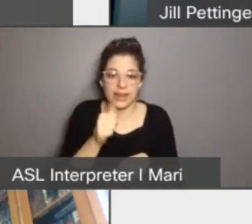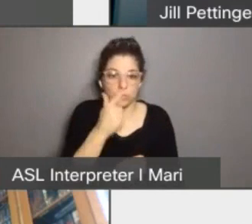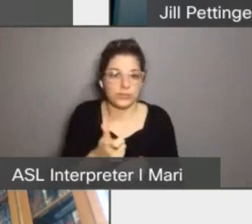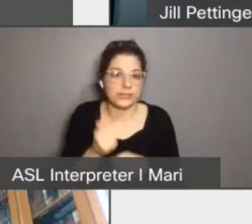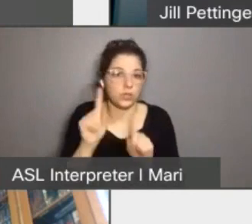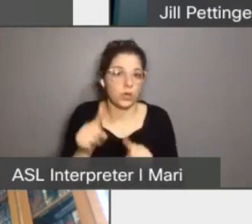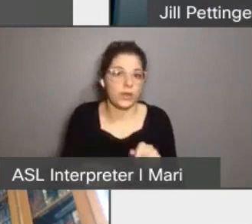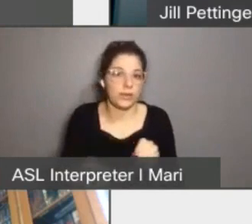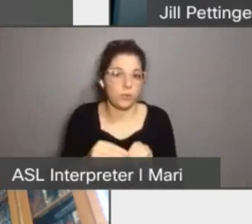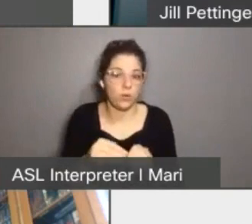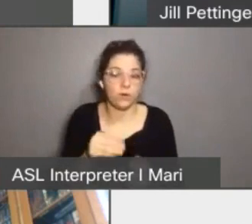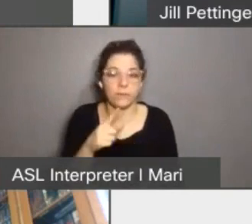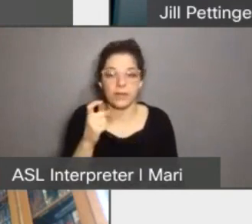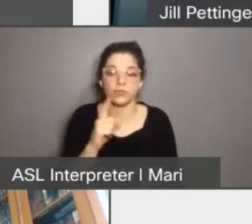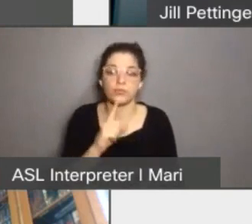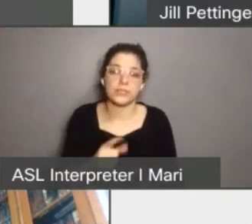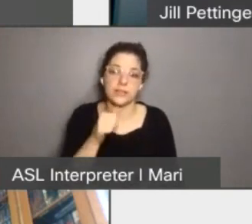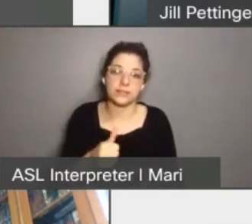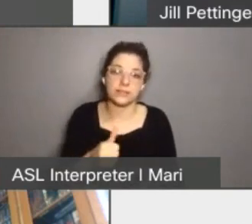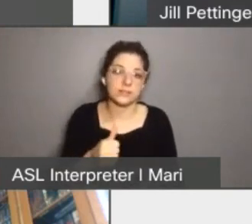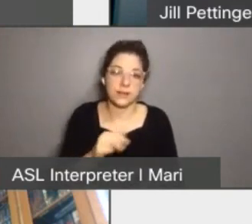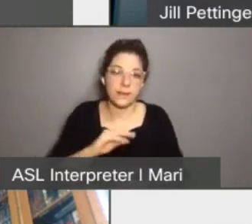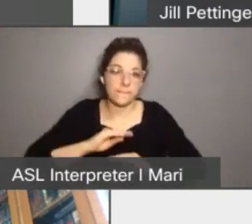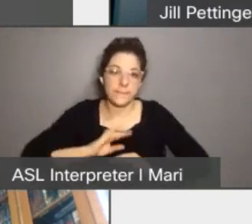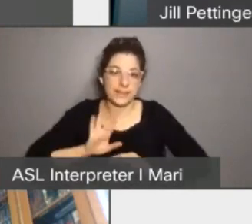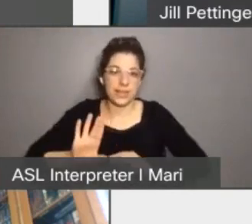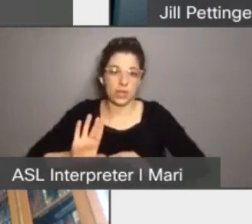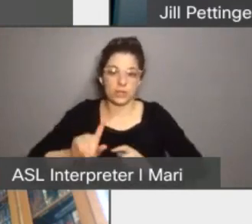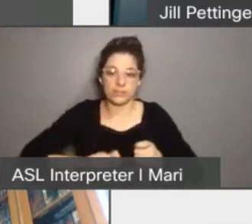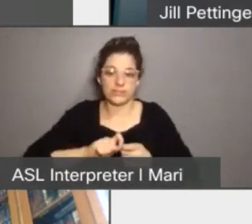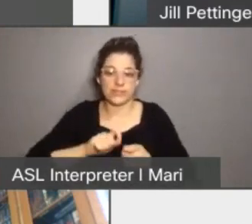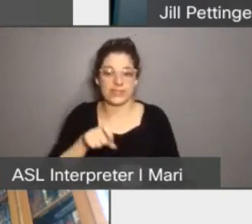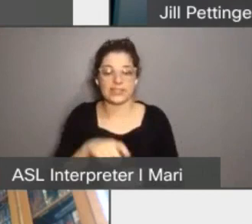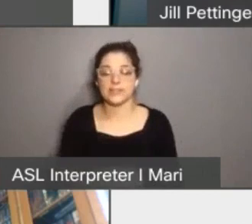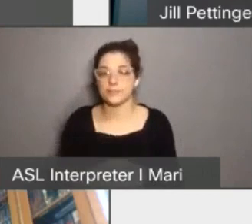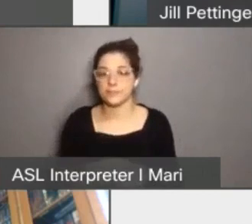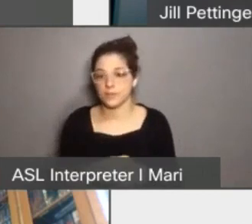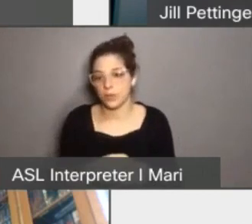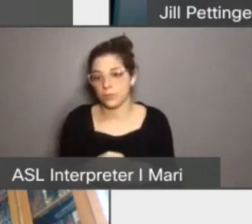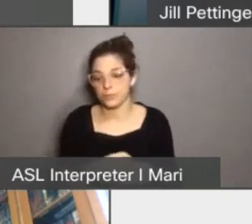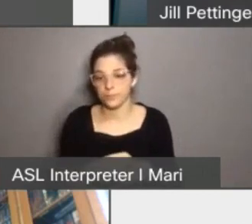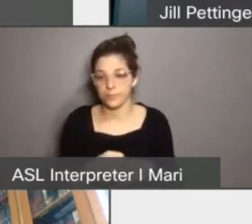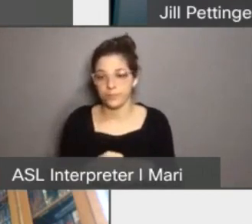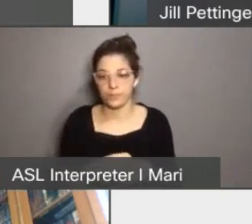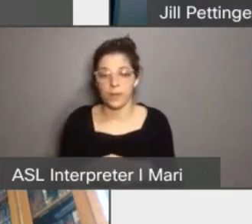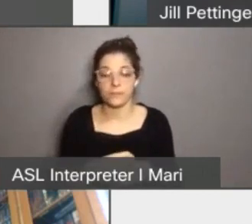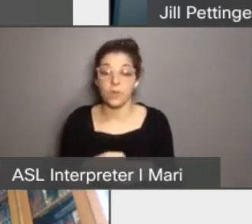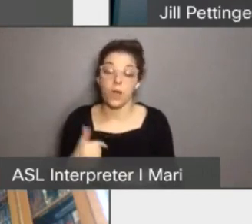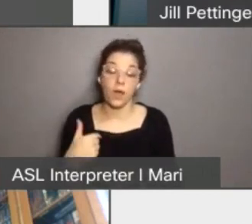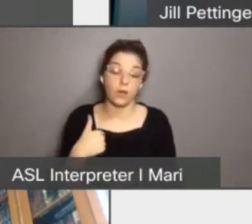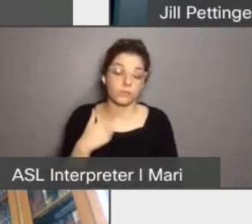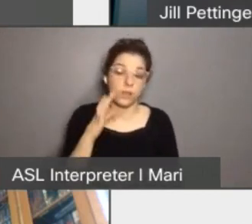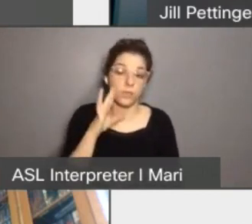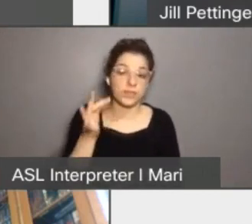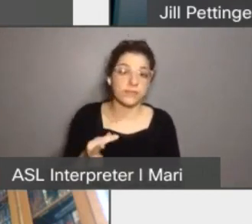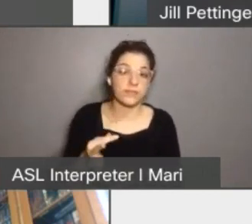going to it because it really does not meet their specific type of need. So yes, I will